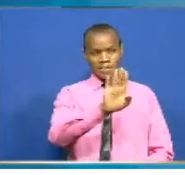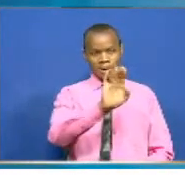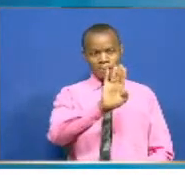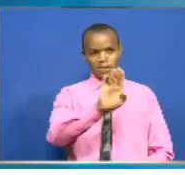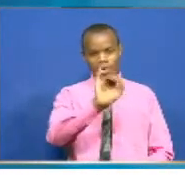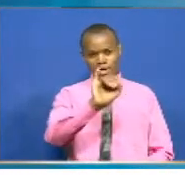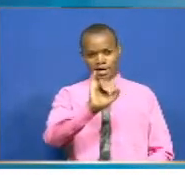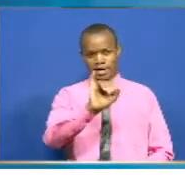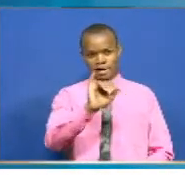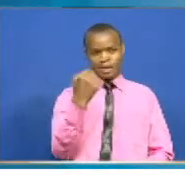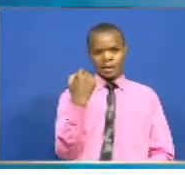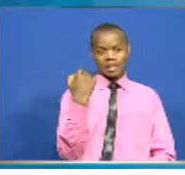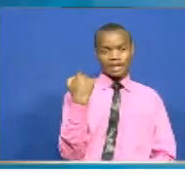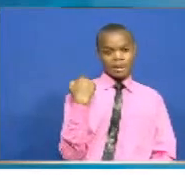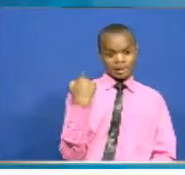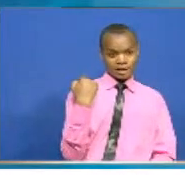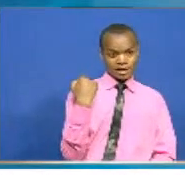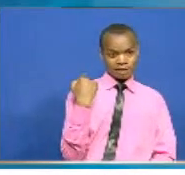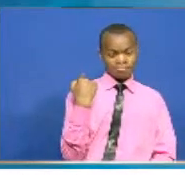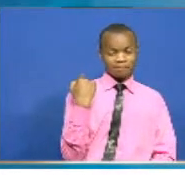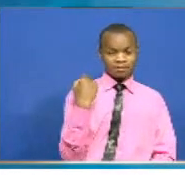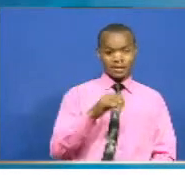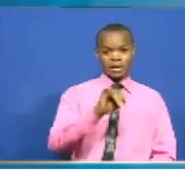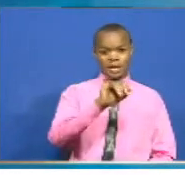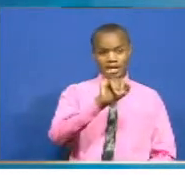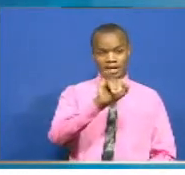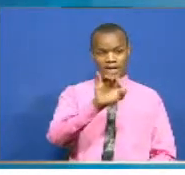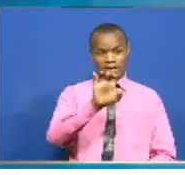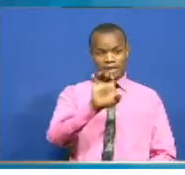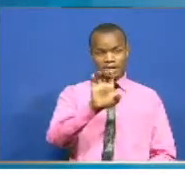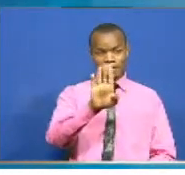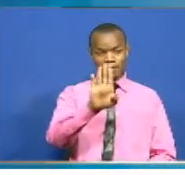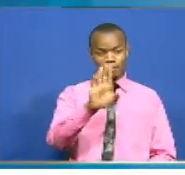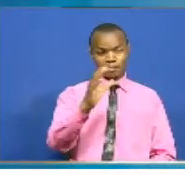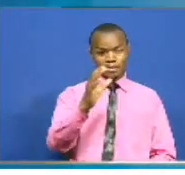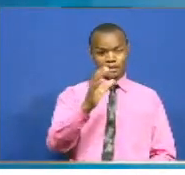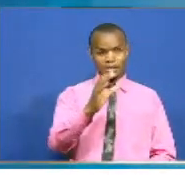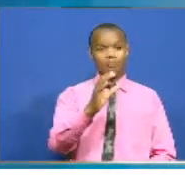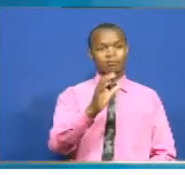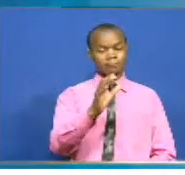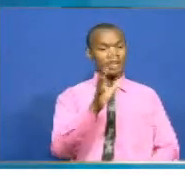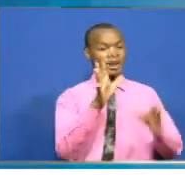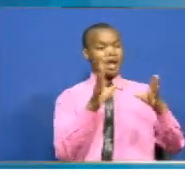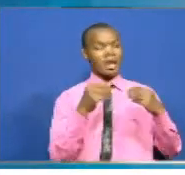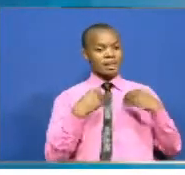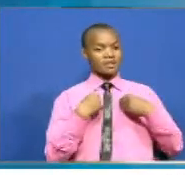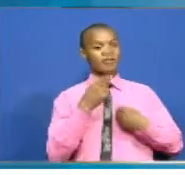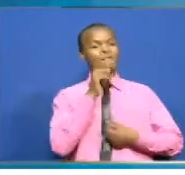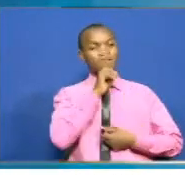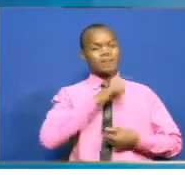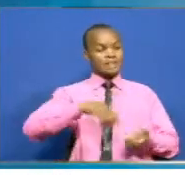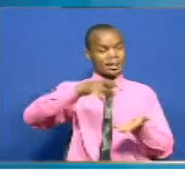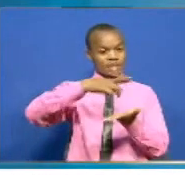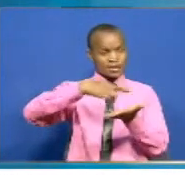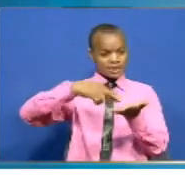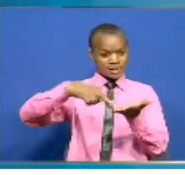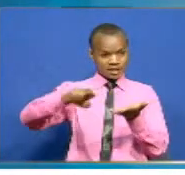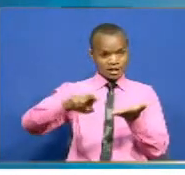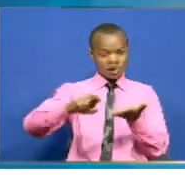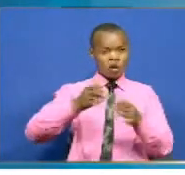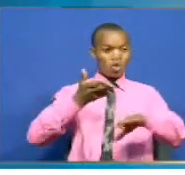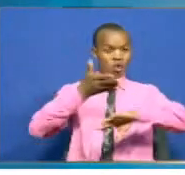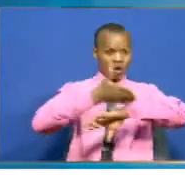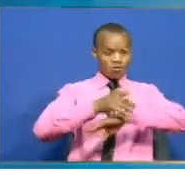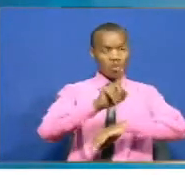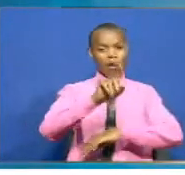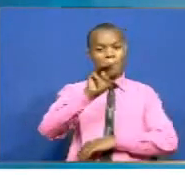Yesterday, like I said, the Independent Electoral and Boundaries Commission gave it a nod. Over 1 million signatures